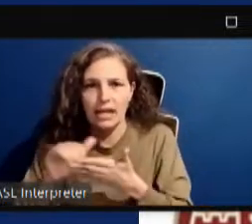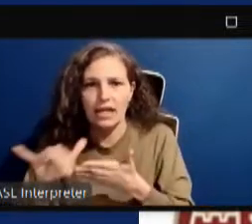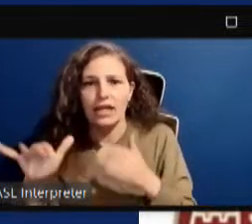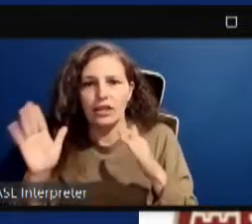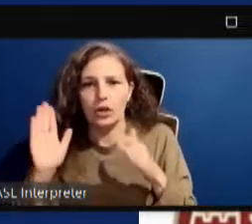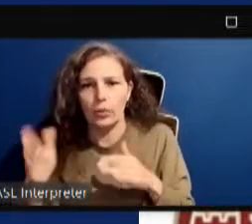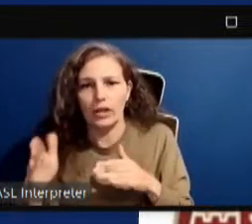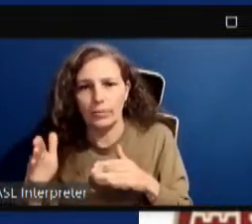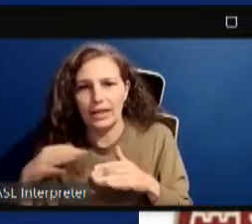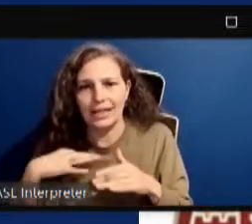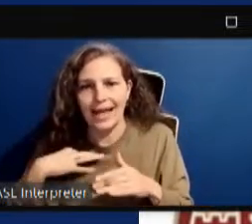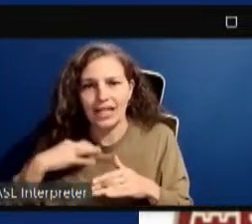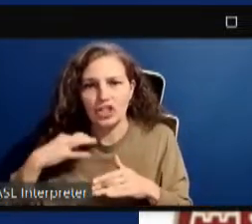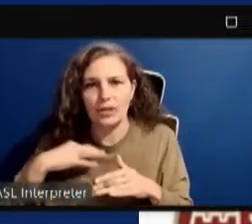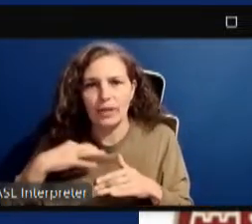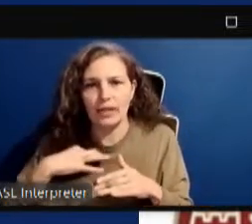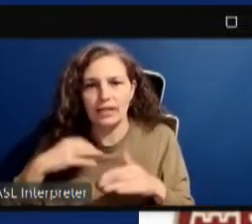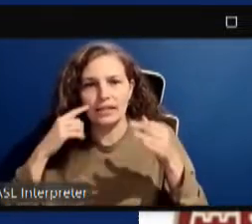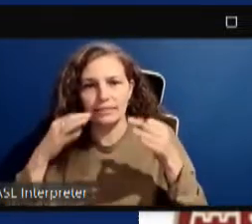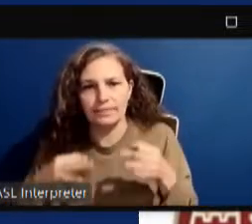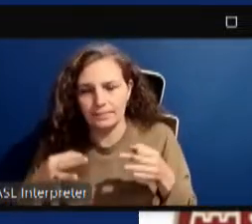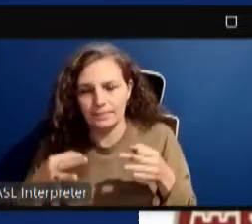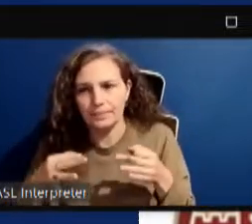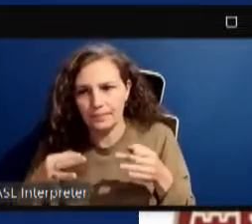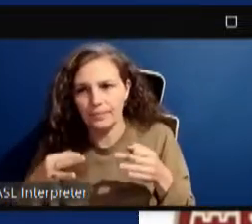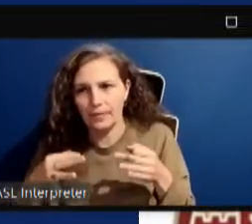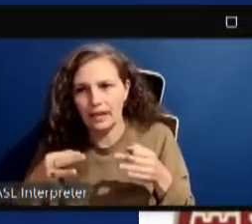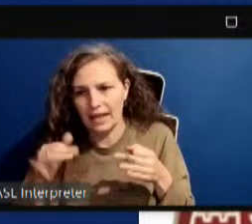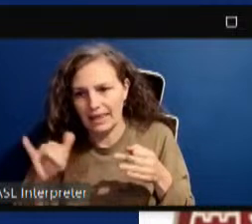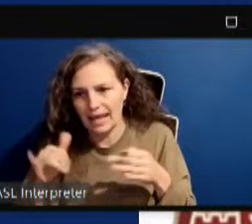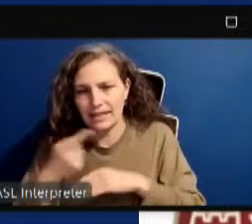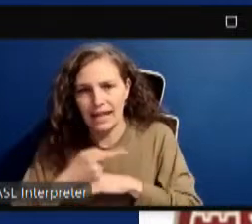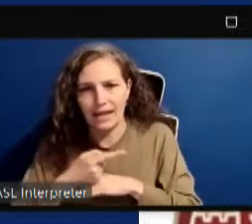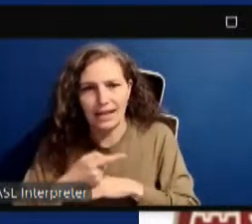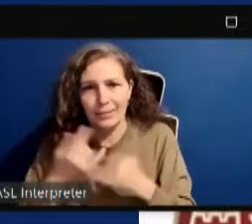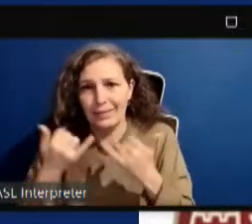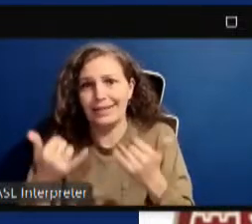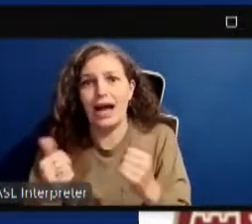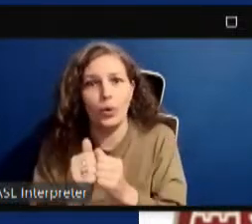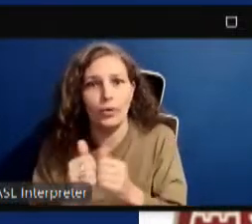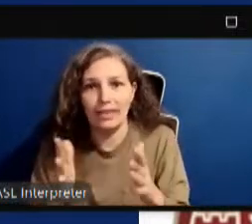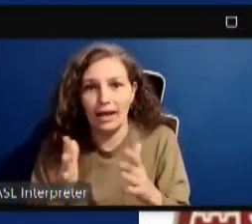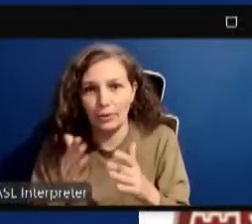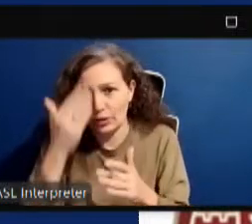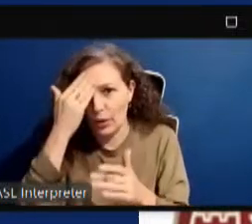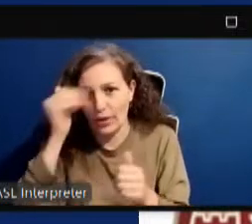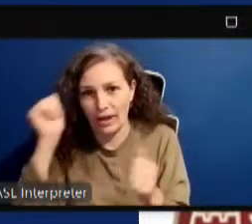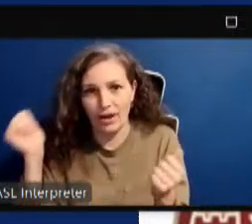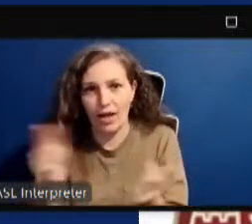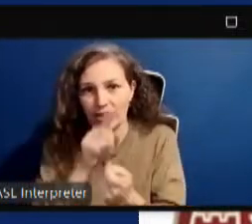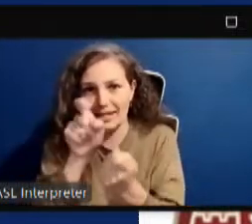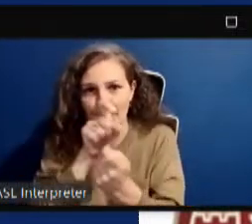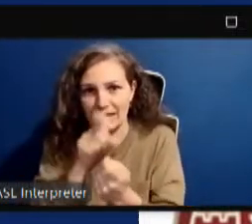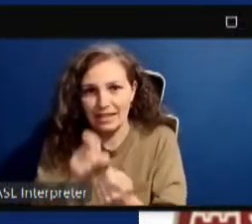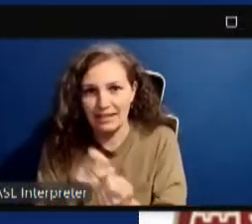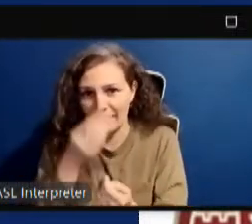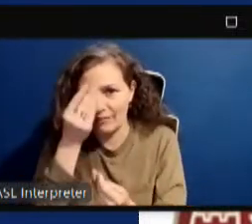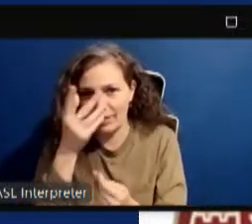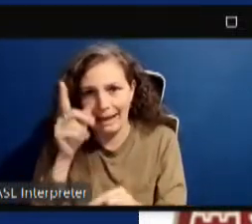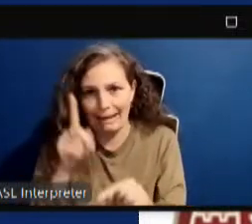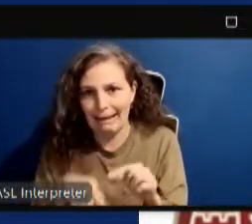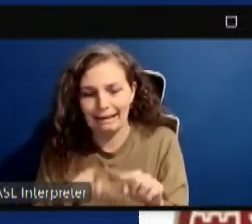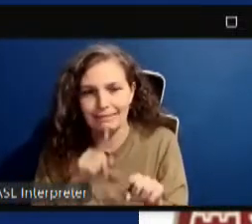determination made then. But right now, just without the specifics, I won't be able to speak to that issue specifically. Thank